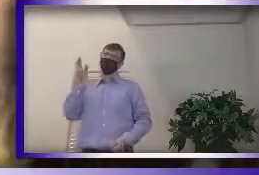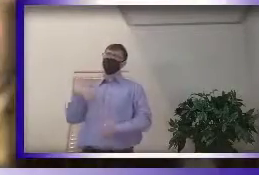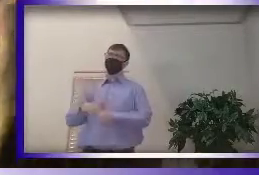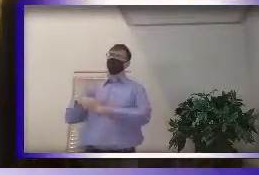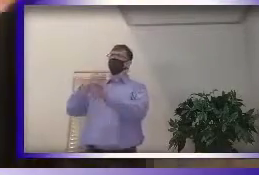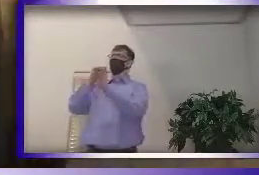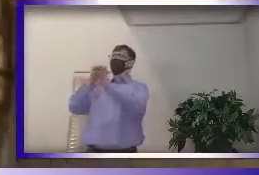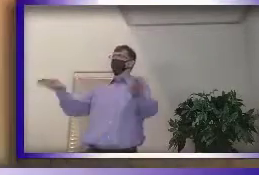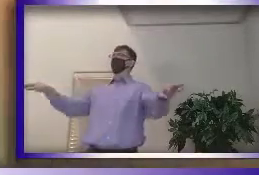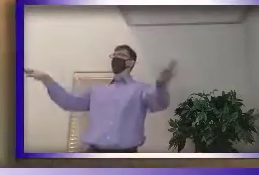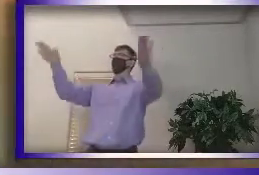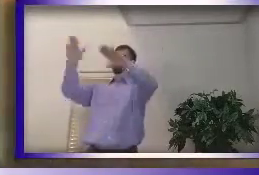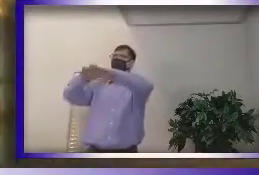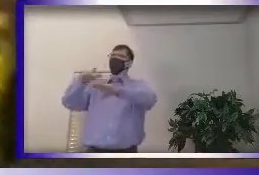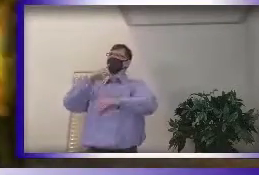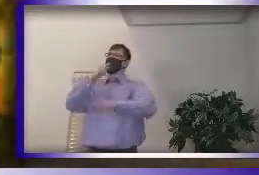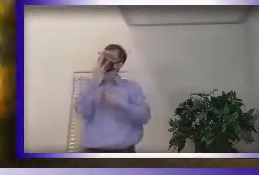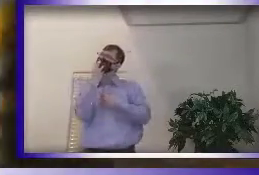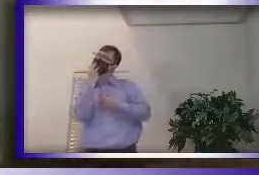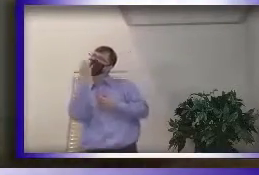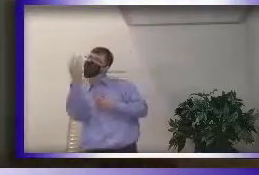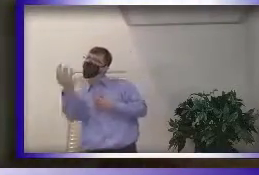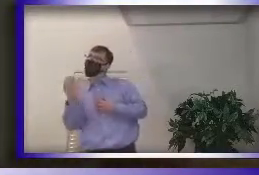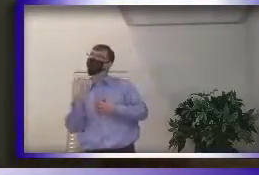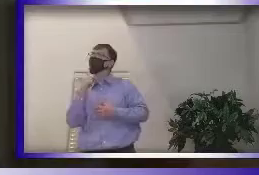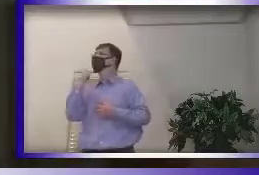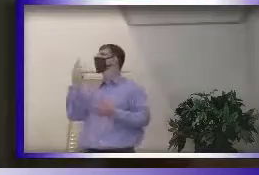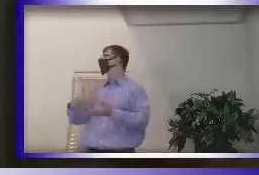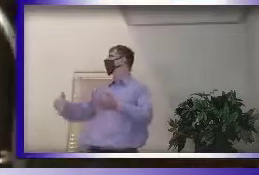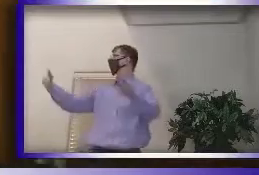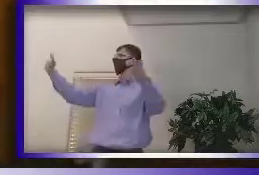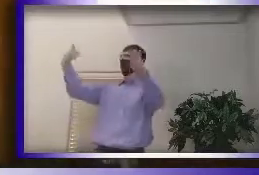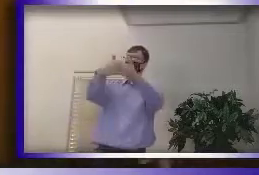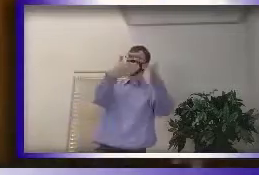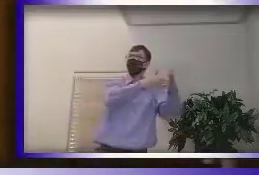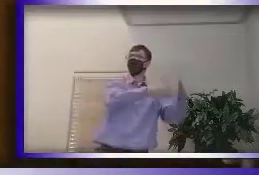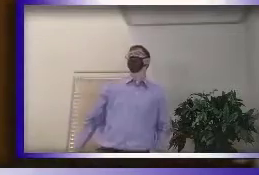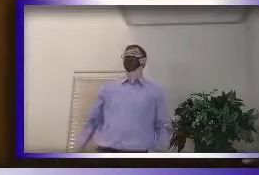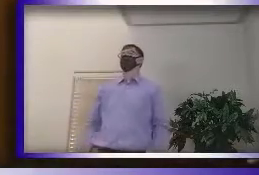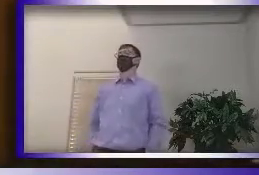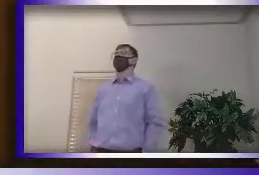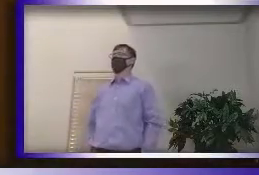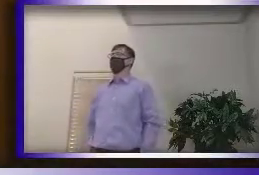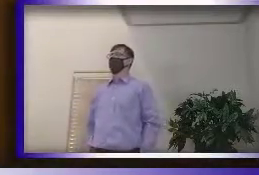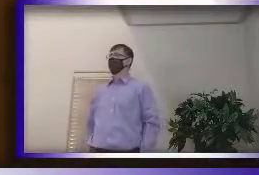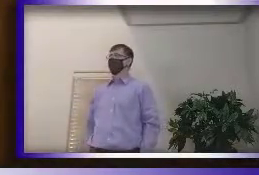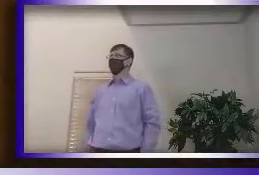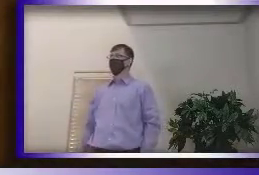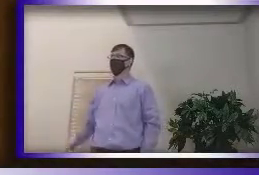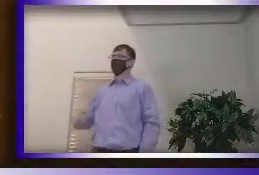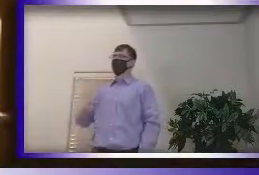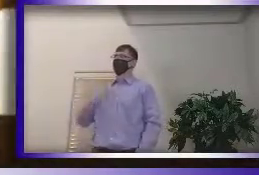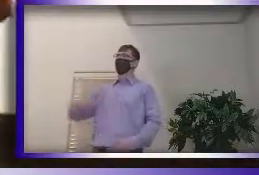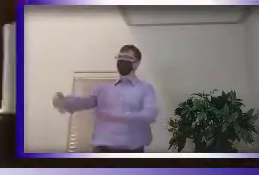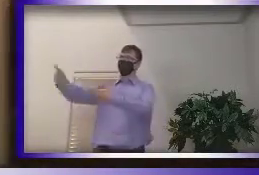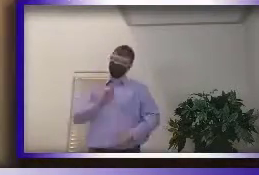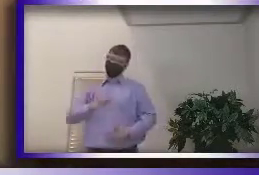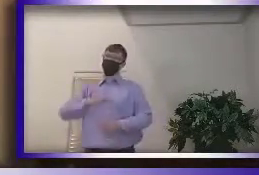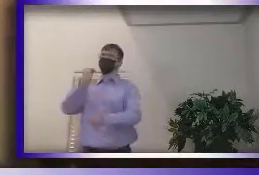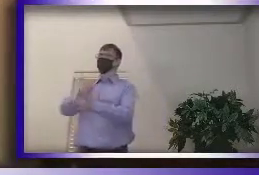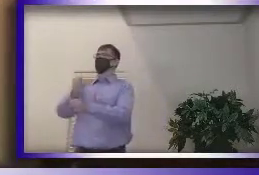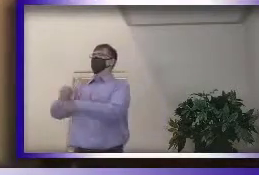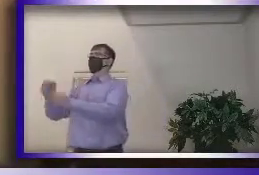In religious science, part of what we do is we shift our focus from our pain to whatever the next step